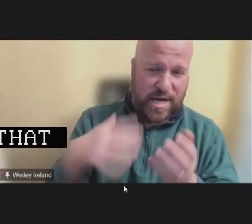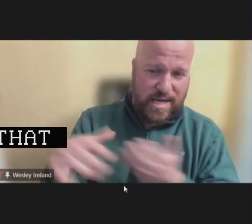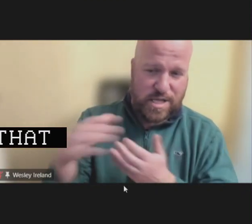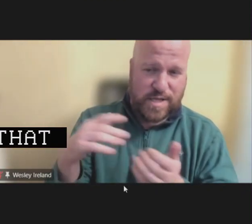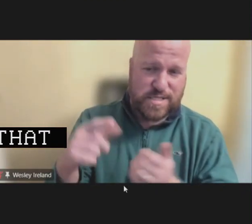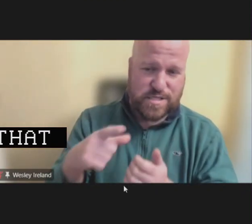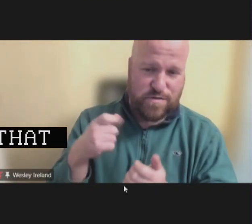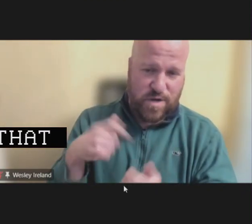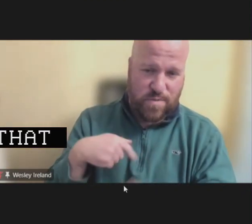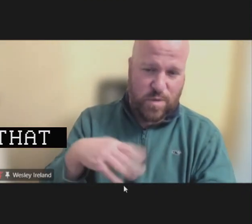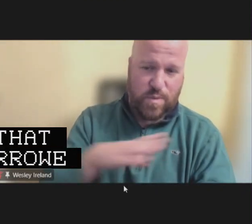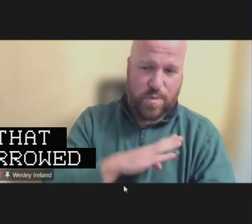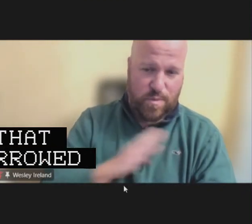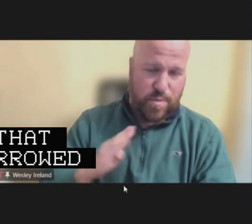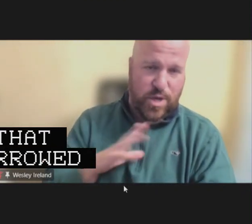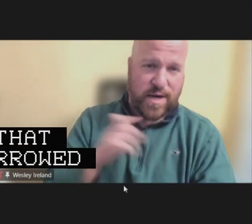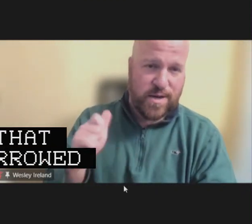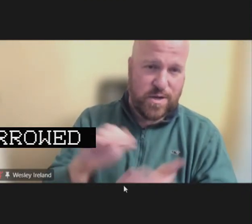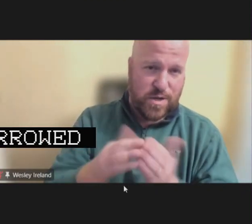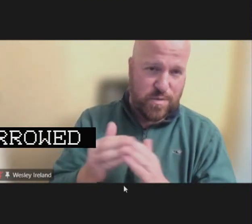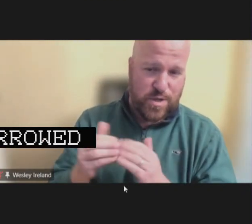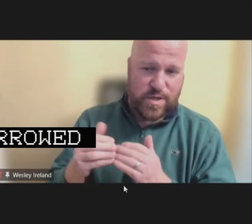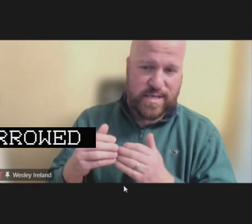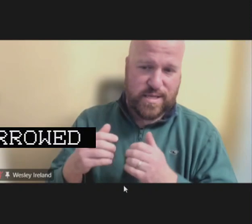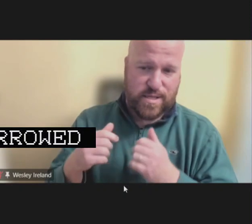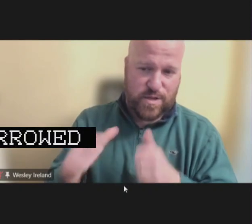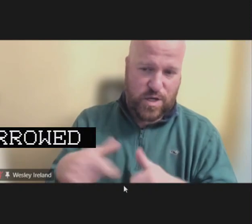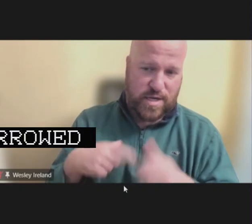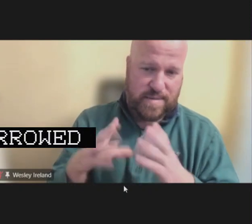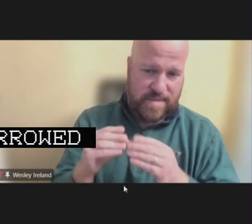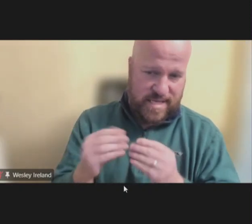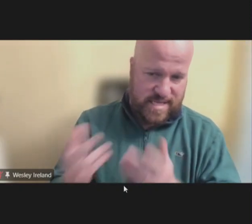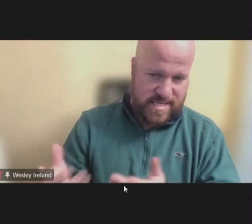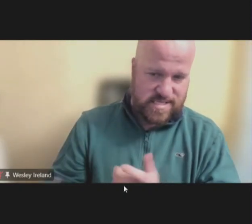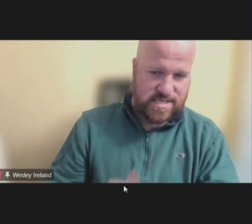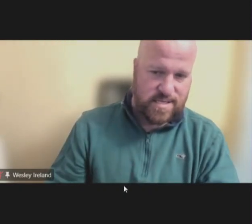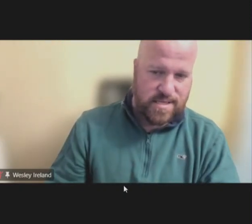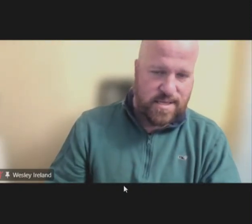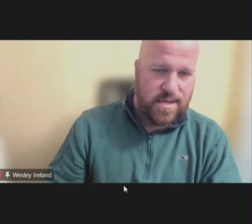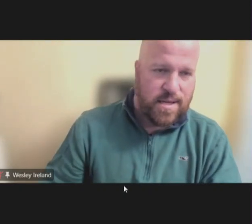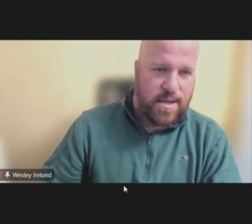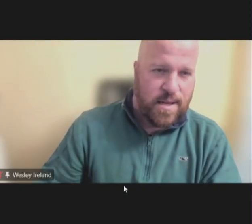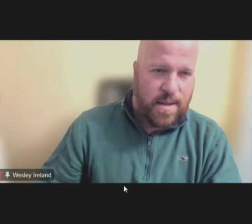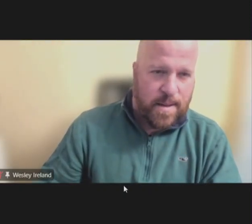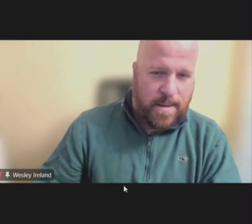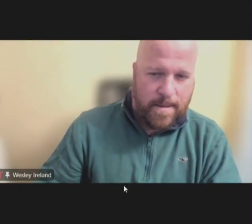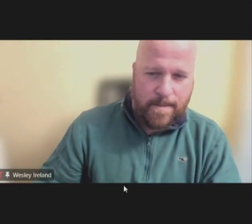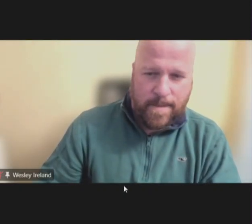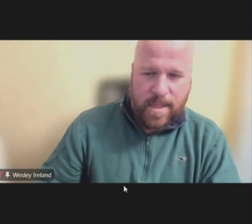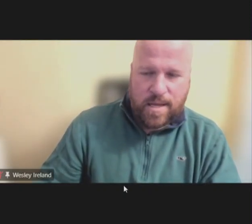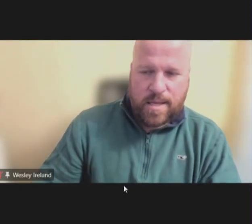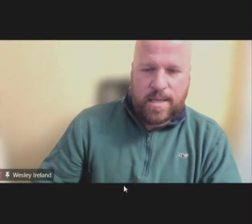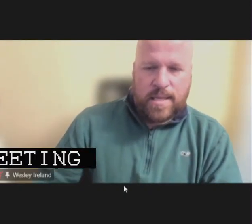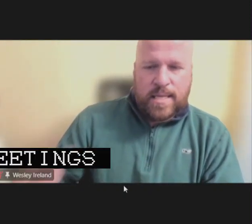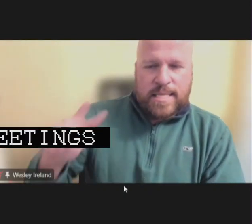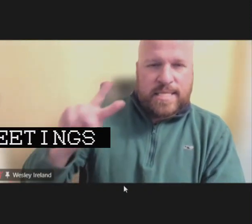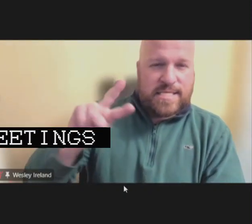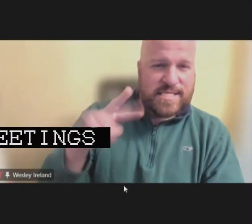2 presentations for these meetings to allow for more interactions from our board and from the community during these